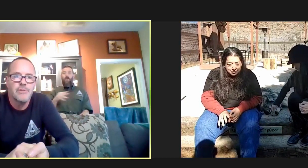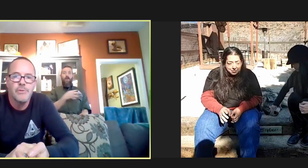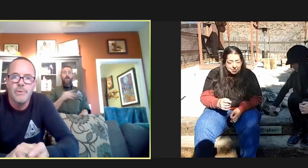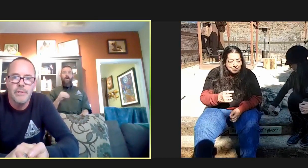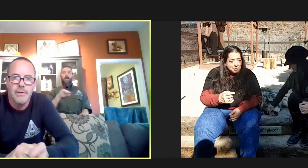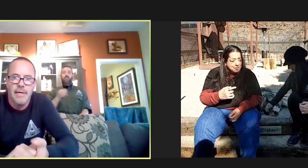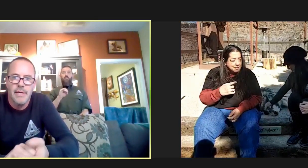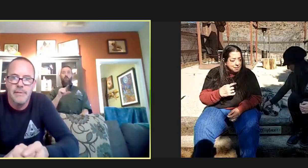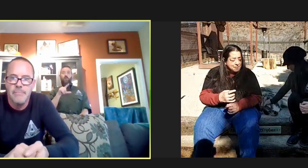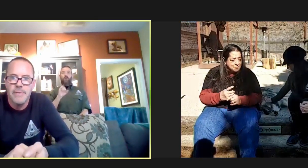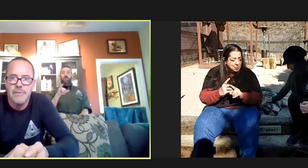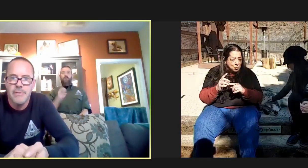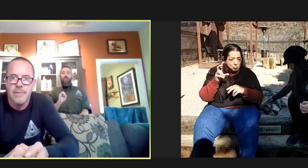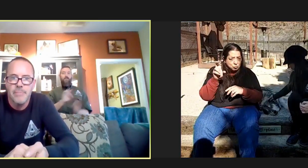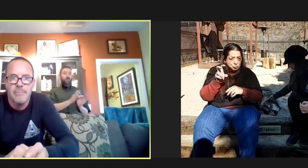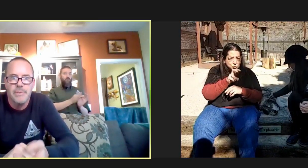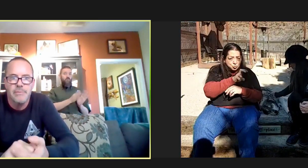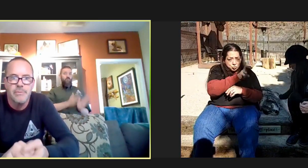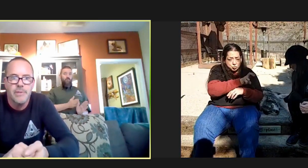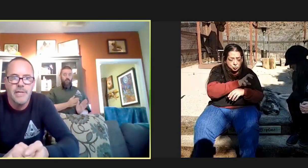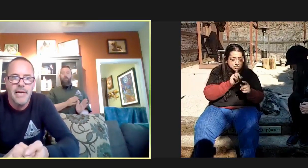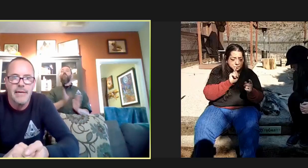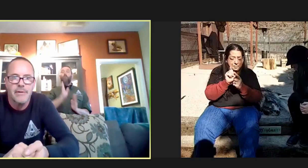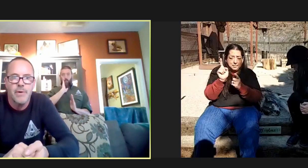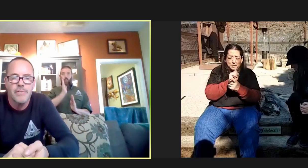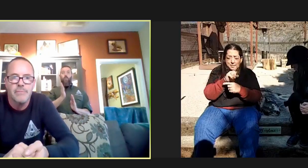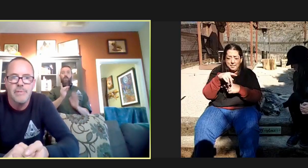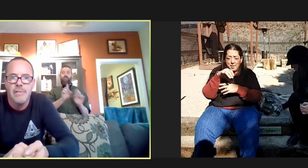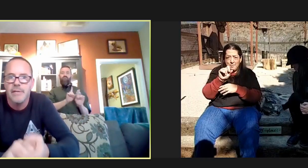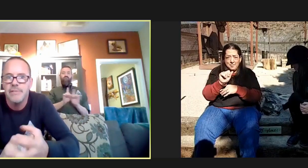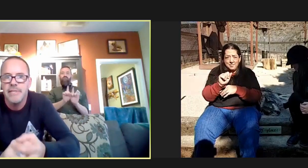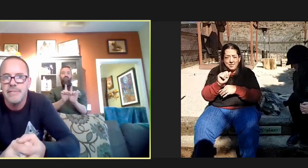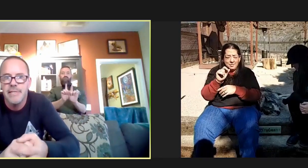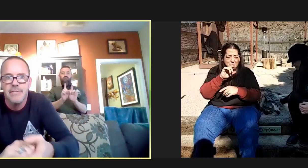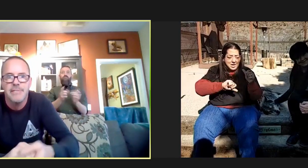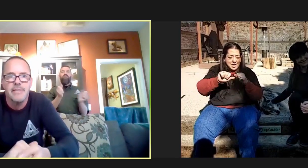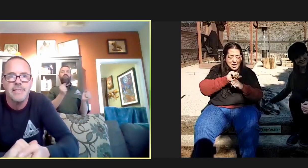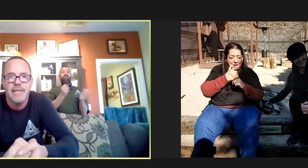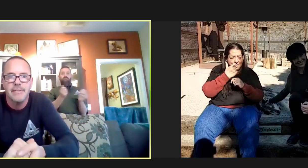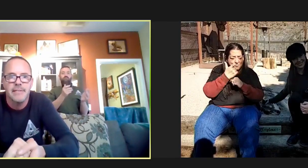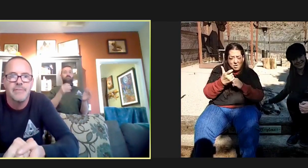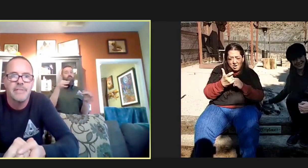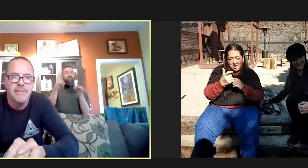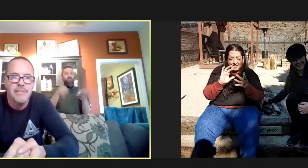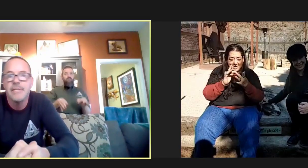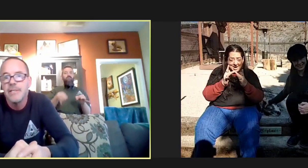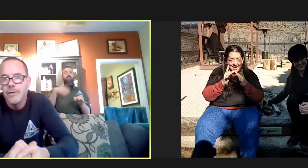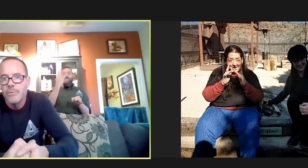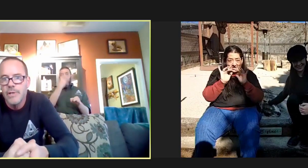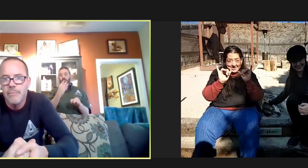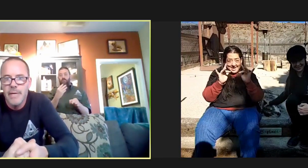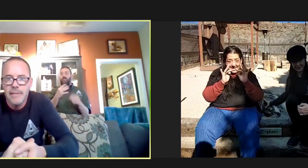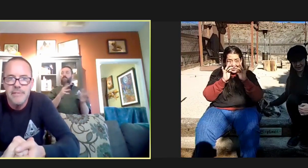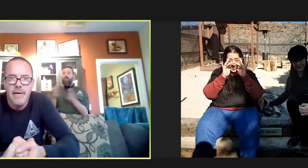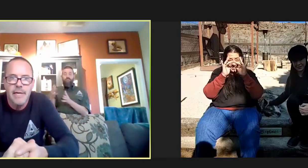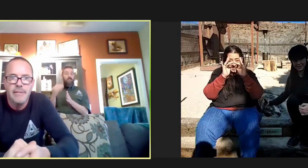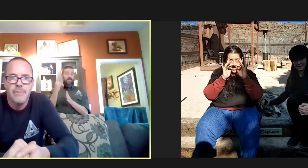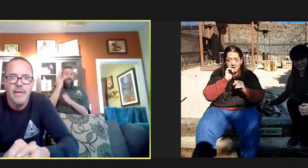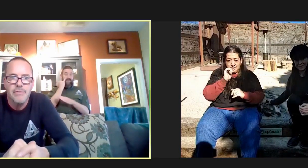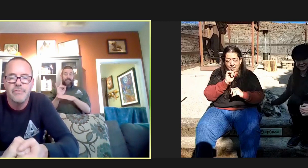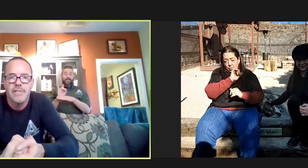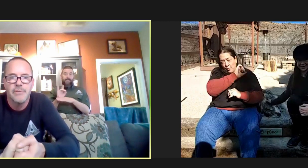you on a tour and meet some of the pups, and we're going to hang out and watch them as long as the internet stays connected. If it doesn't, we'll come